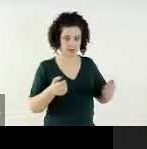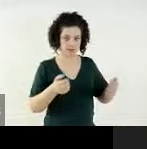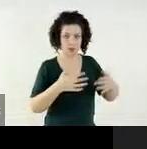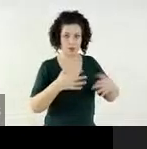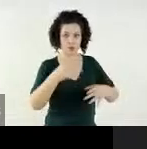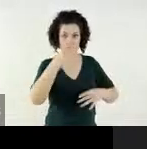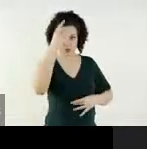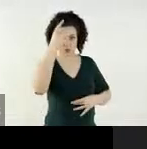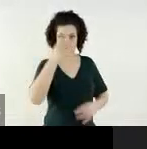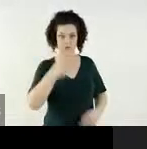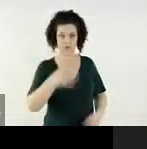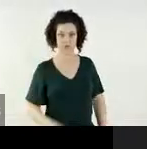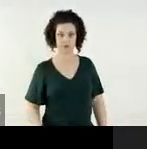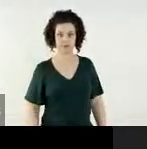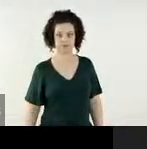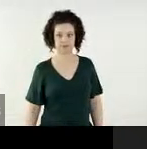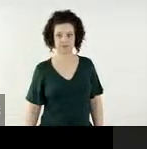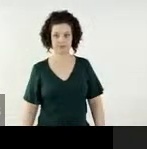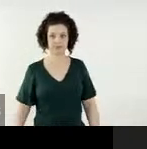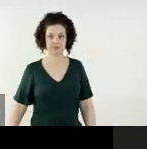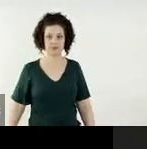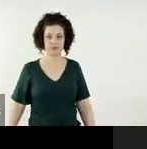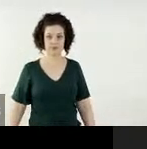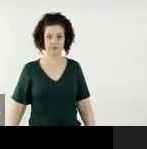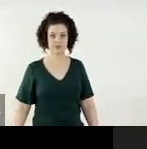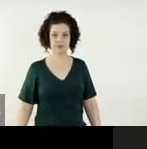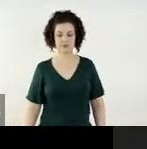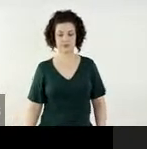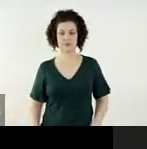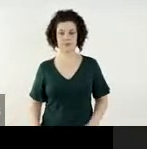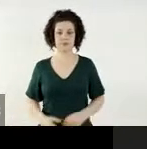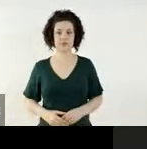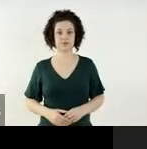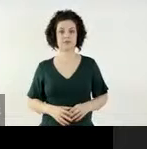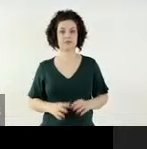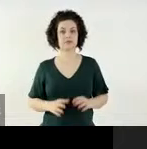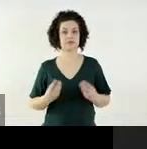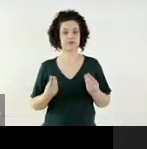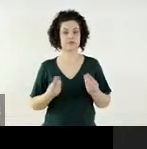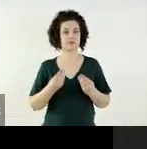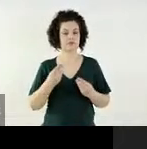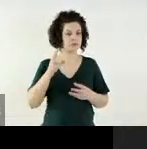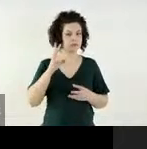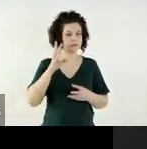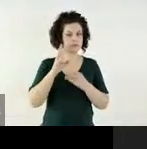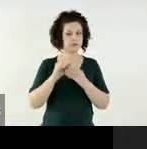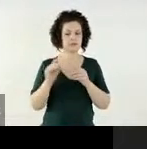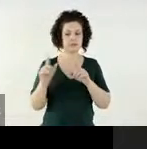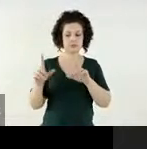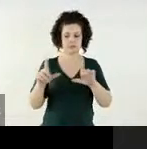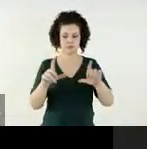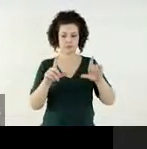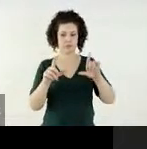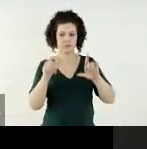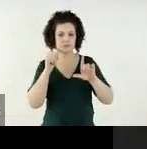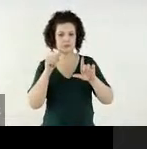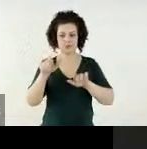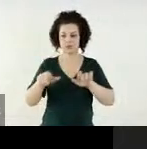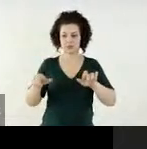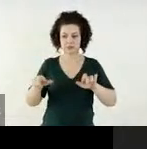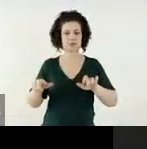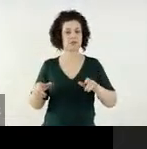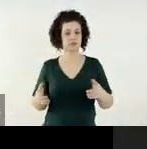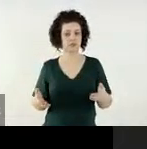I cannot so easily comprehend a photograph of a nude woman that is not either hypersexualized